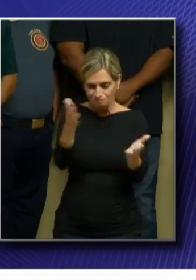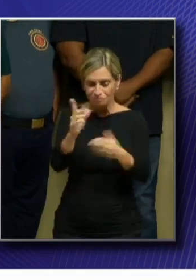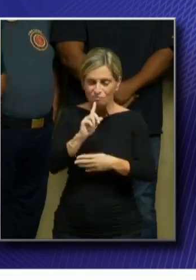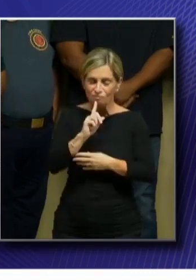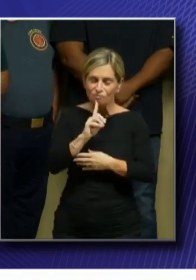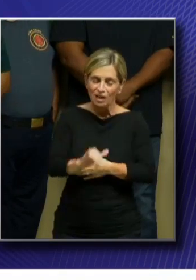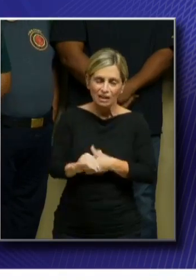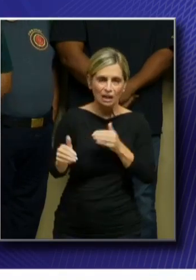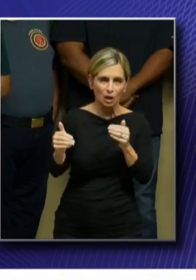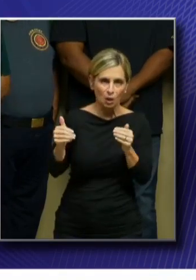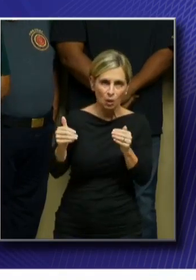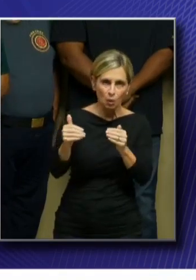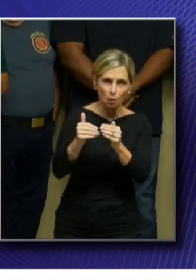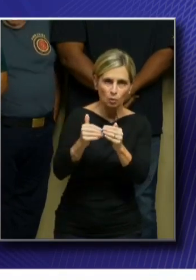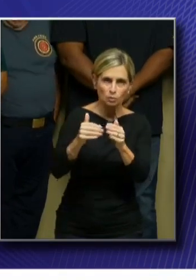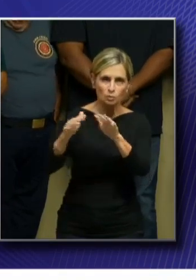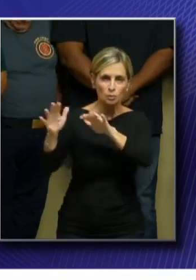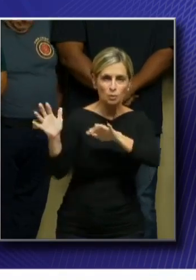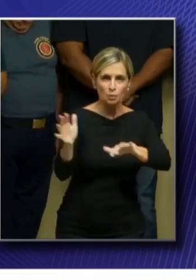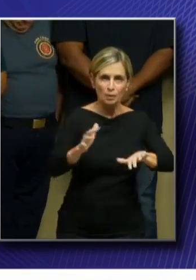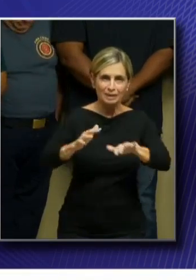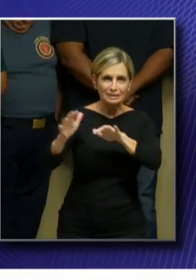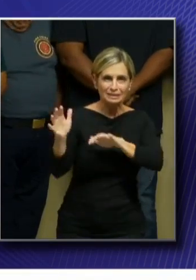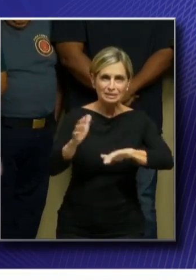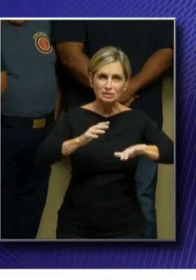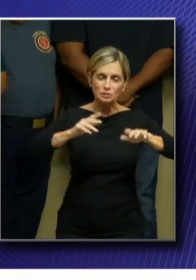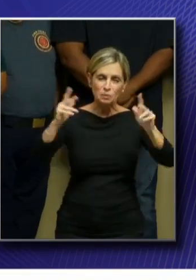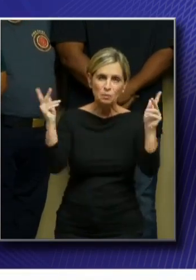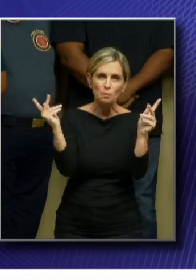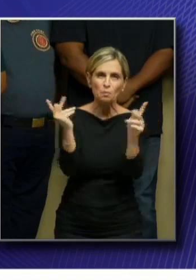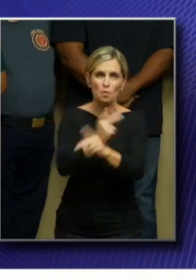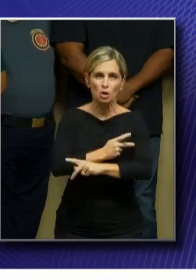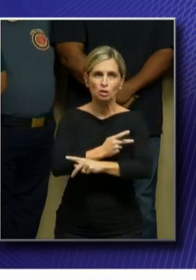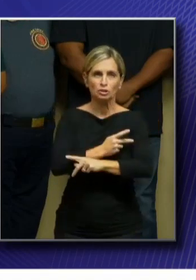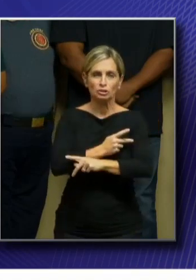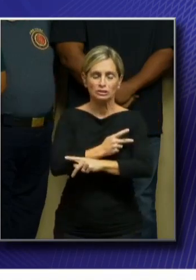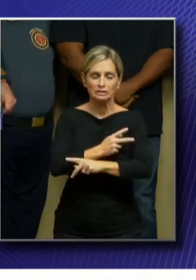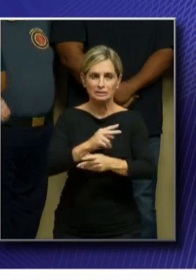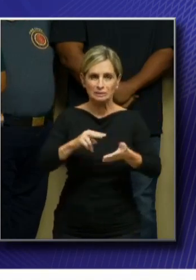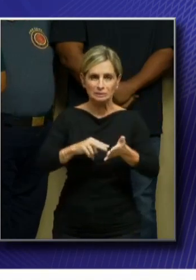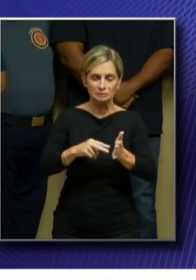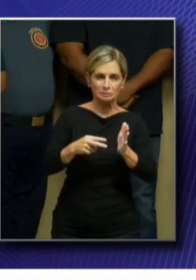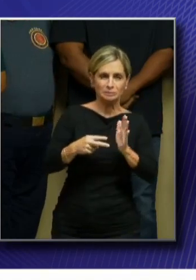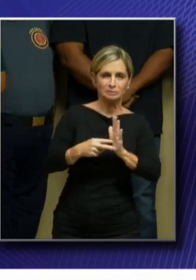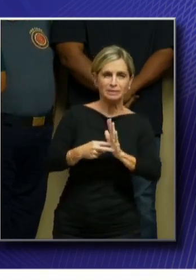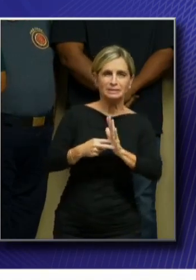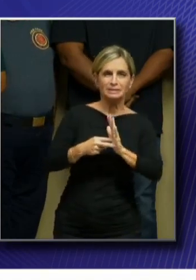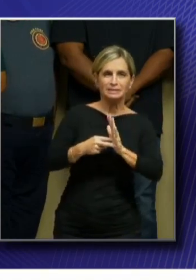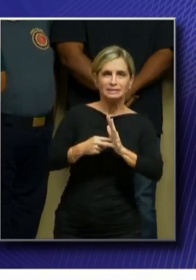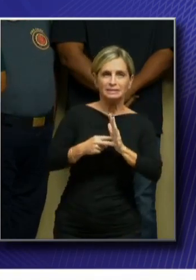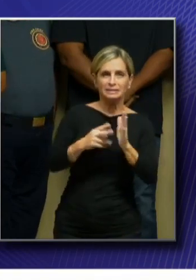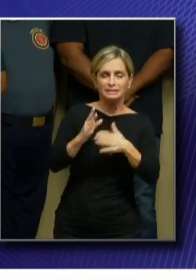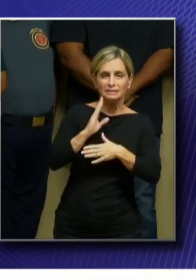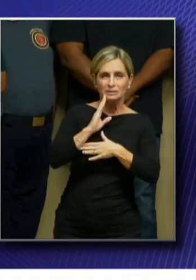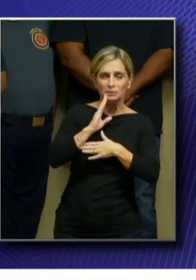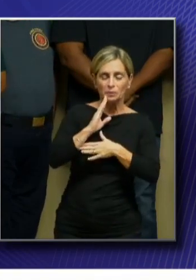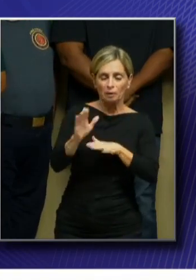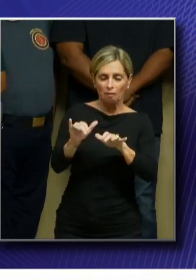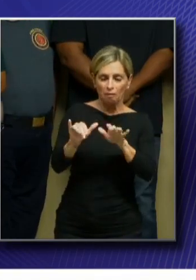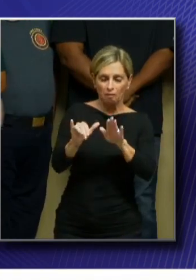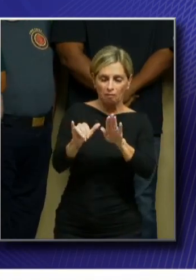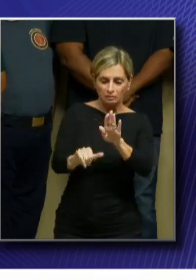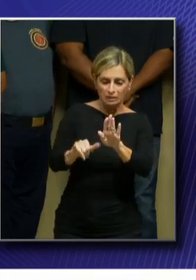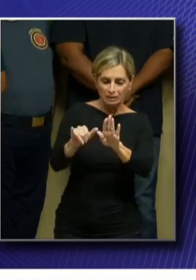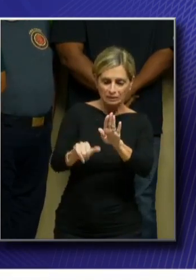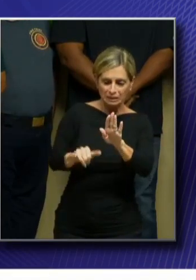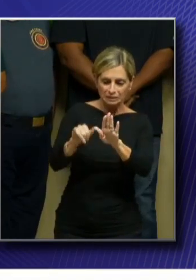are intensifying, and that it is going to basically stall just off of our coast. And it will be here for a long period